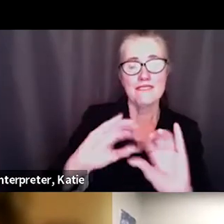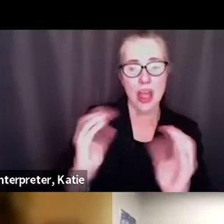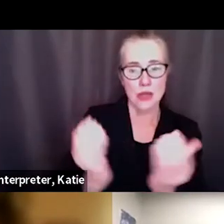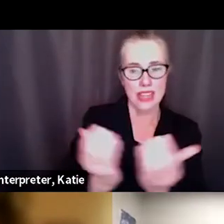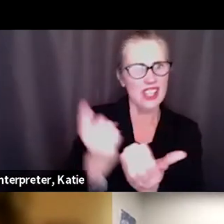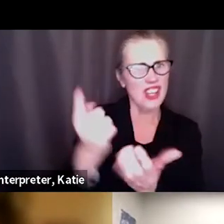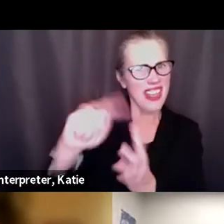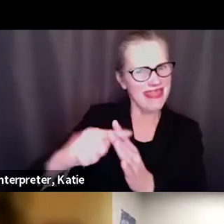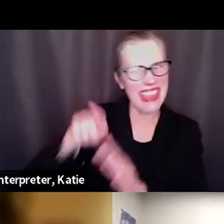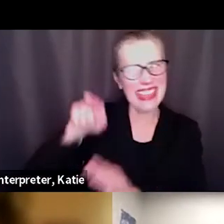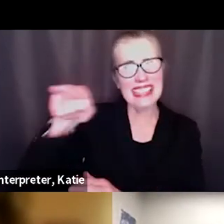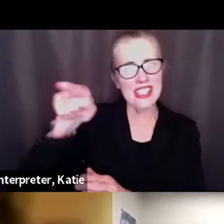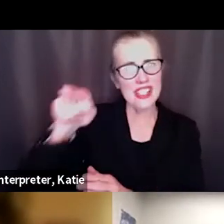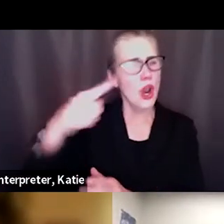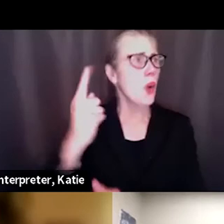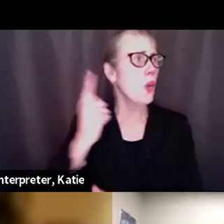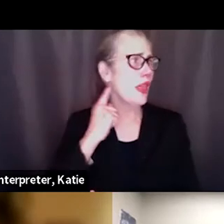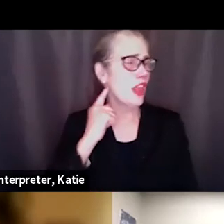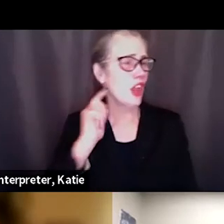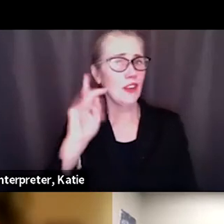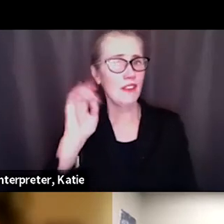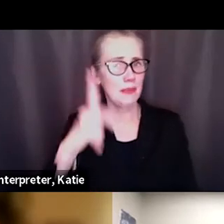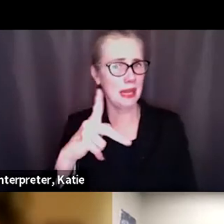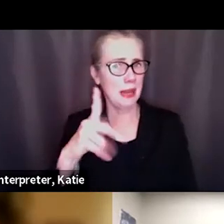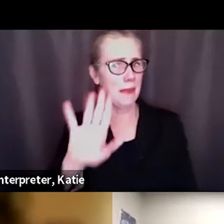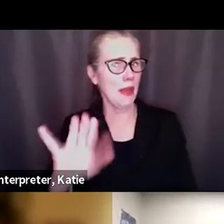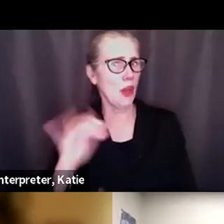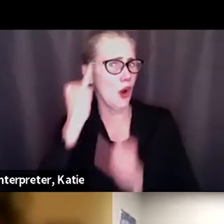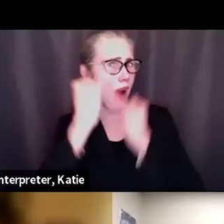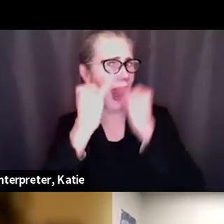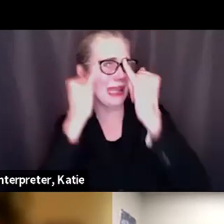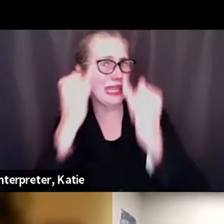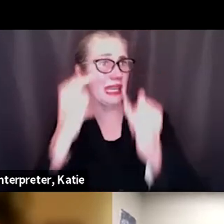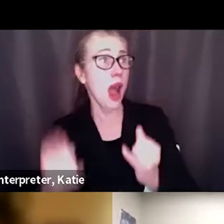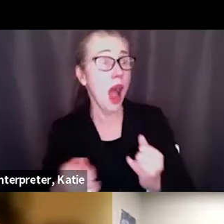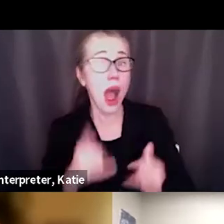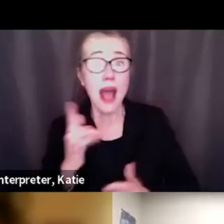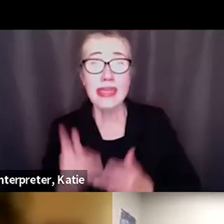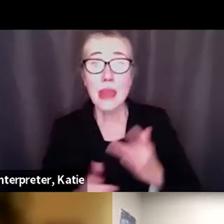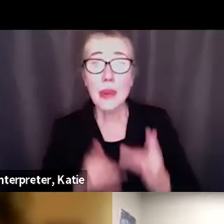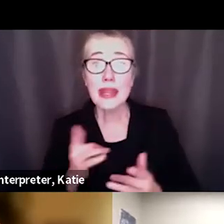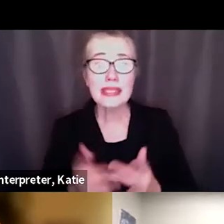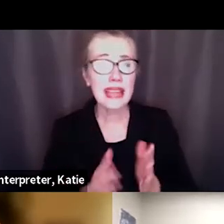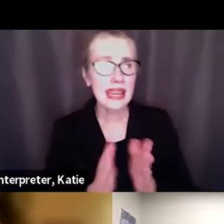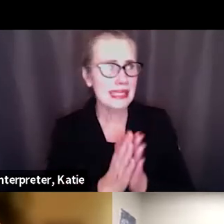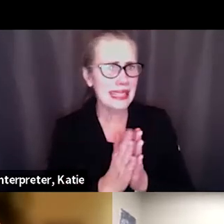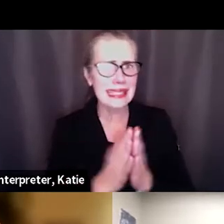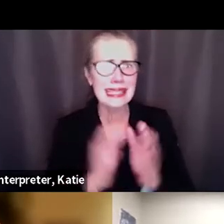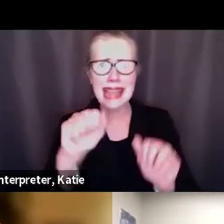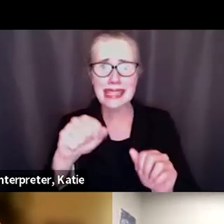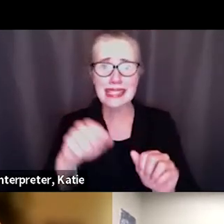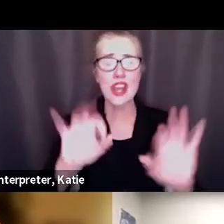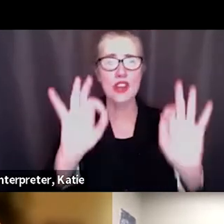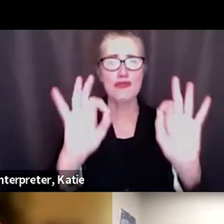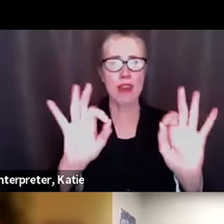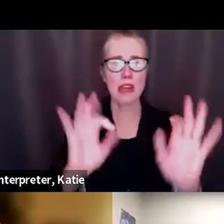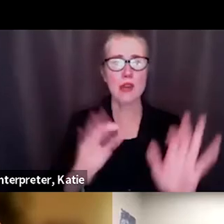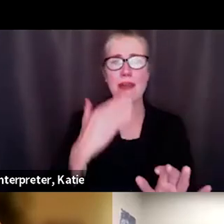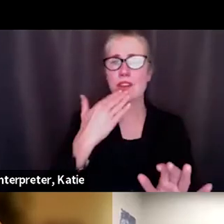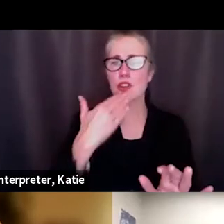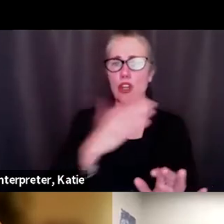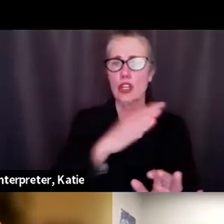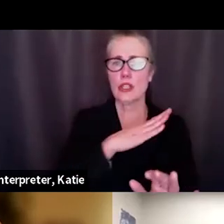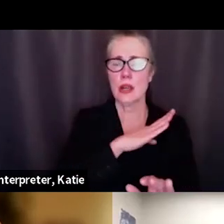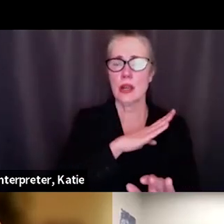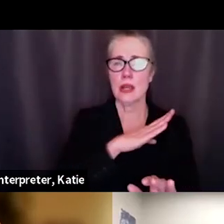moser foundation when they heard from kip about this vision they were so excited and they said it's great that you have a very strong board of